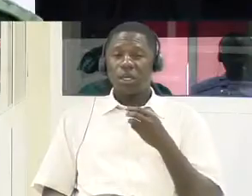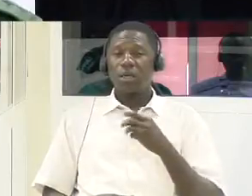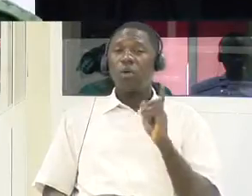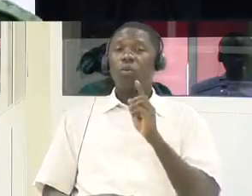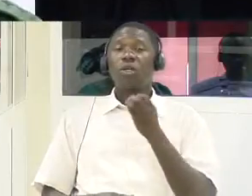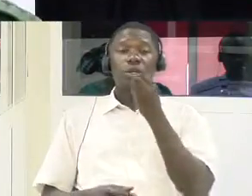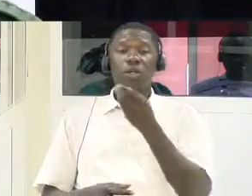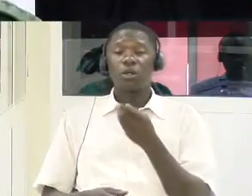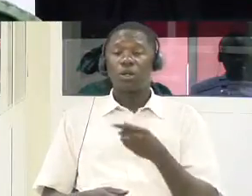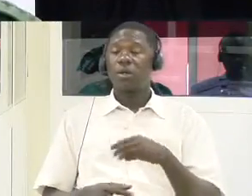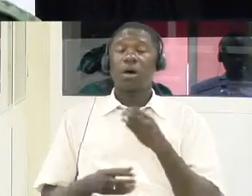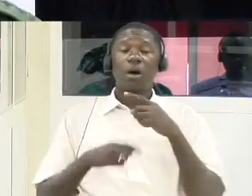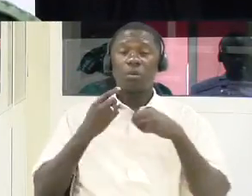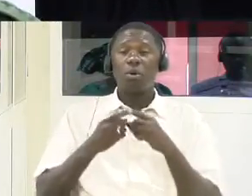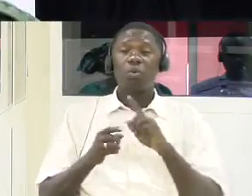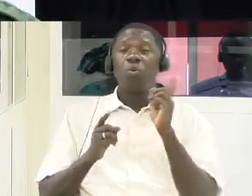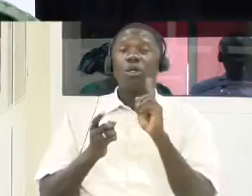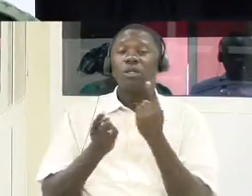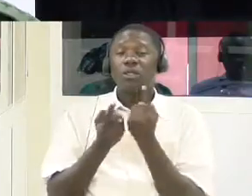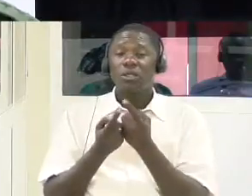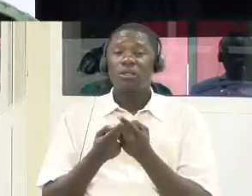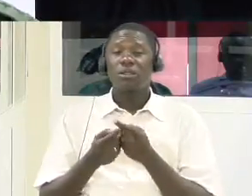instruction about those targets to destroy.